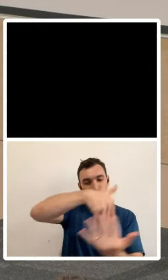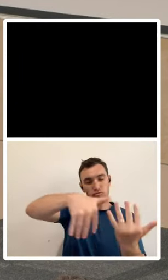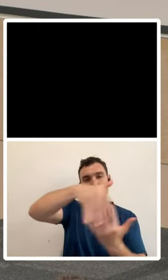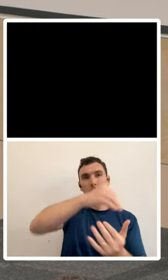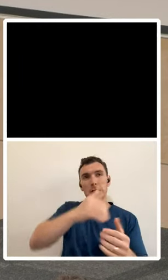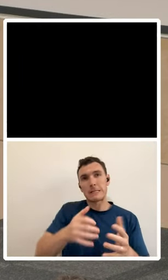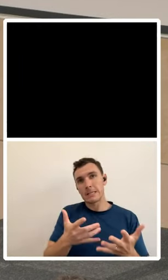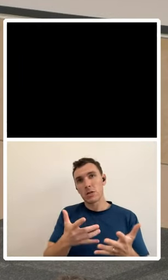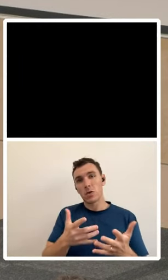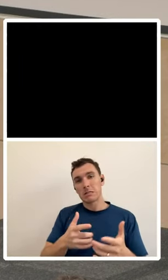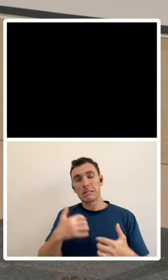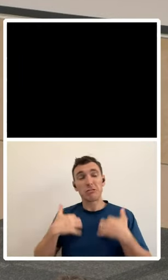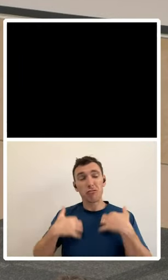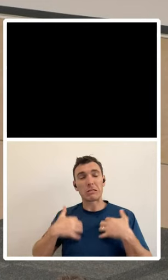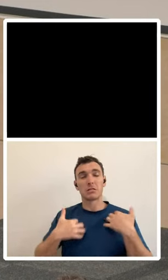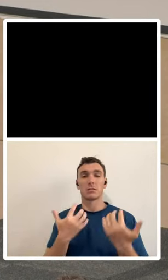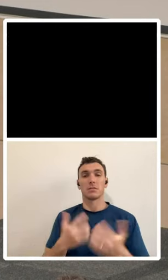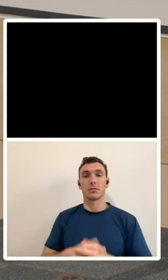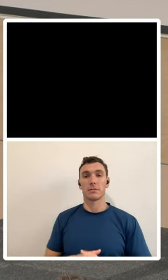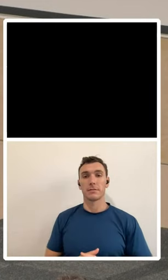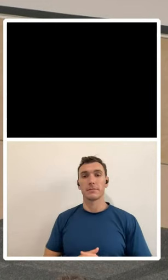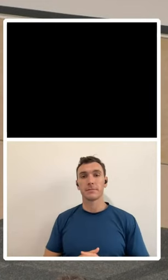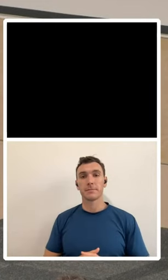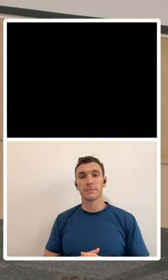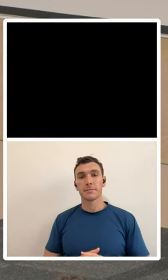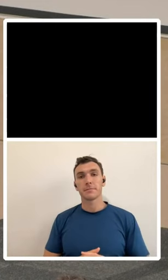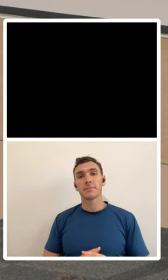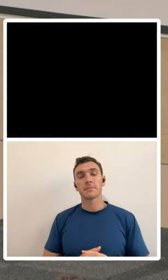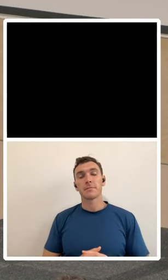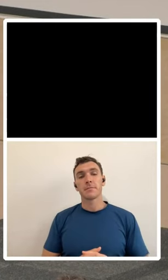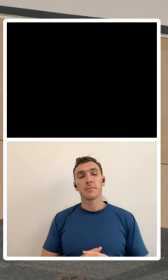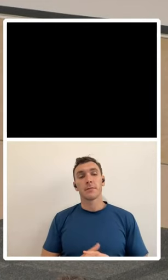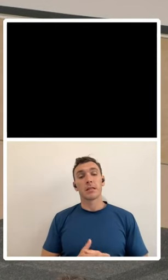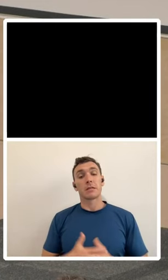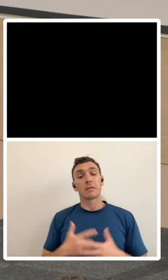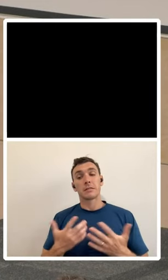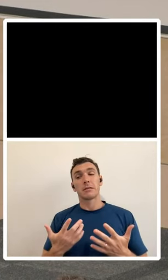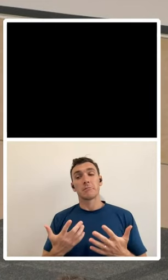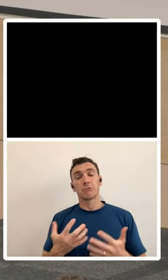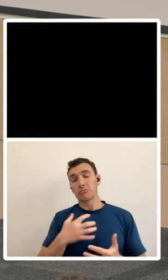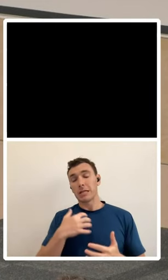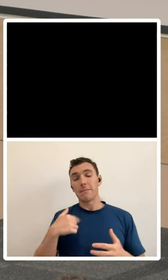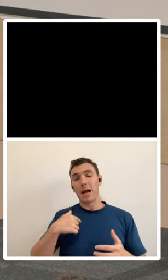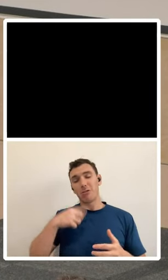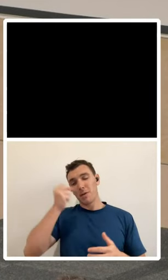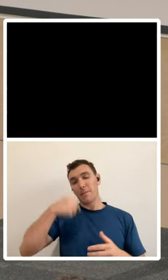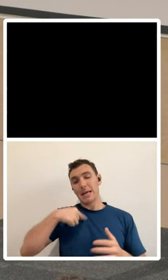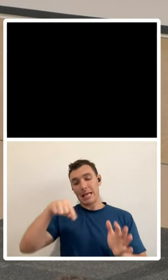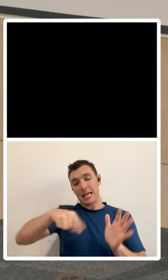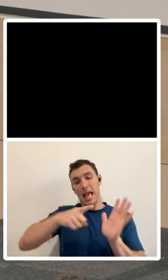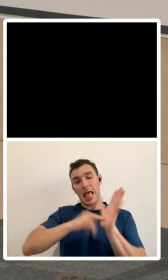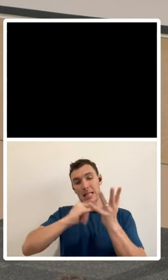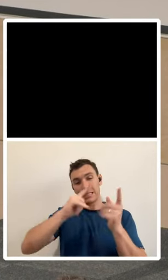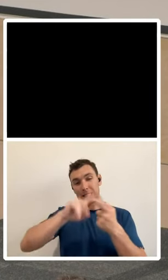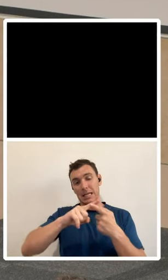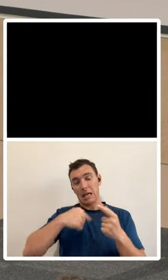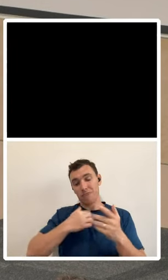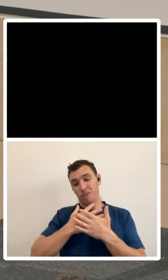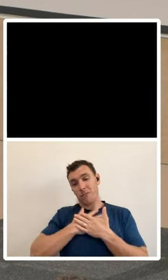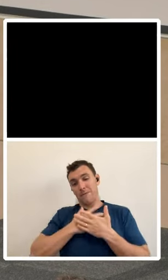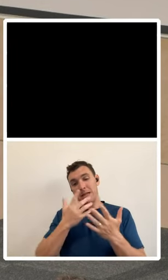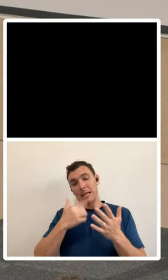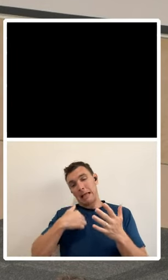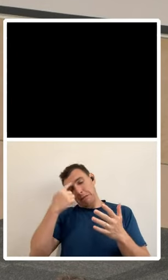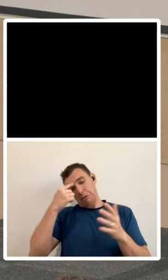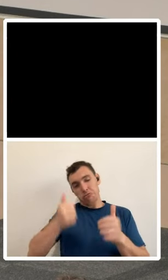haven't read the book, there's an LSE section in it. Sure. And I think it's very honest, and I think, I don't think it's negative, but it is a